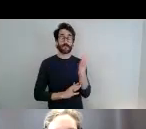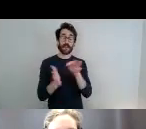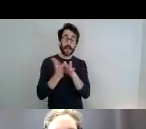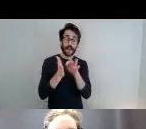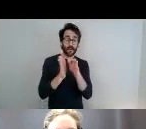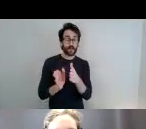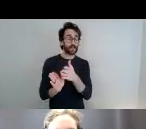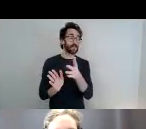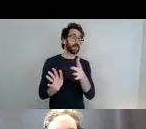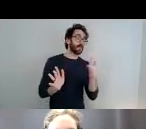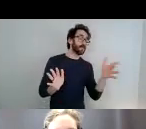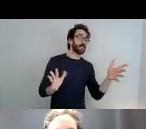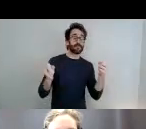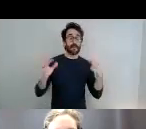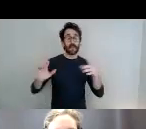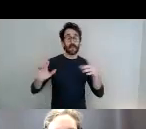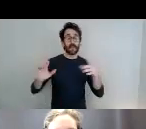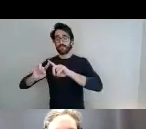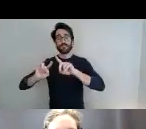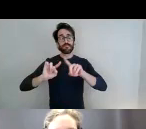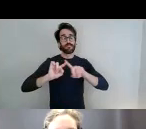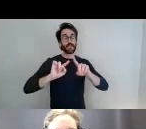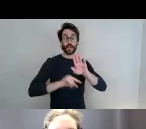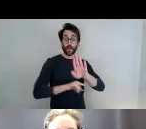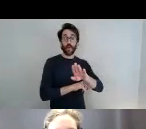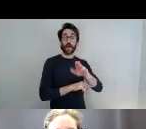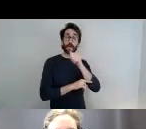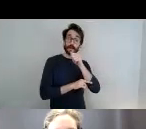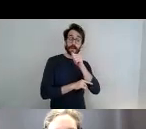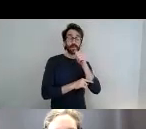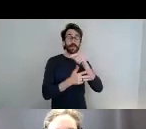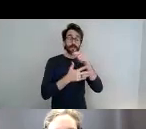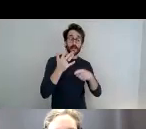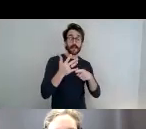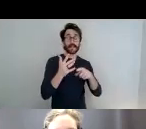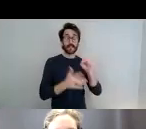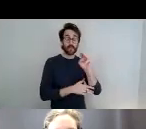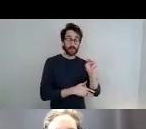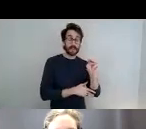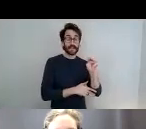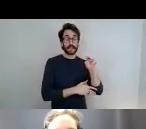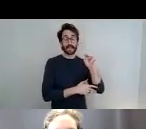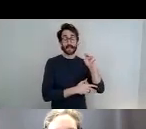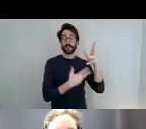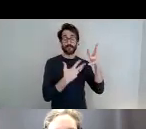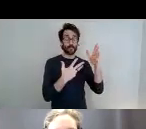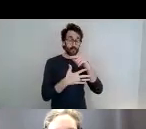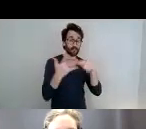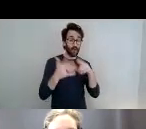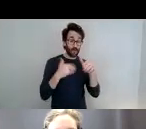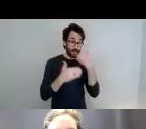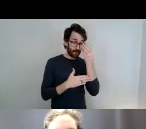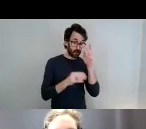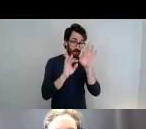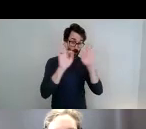those social media accounts and all those passwords. So this is something that if you weren't able to share this information with someone,